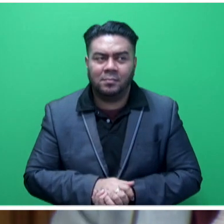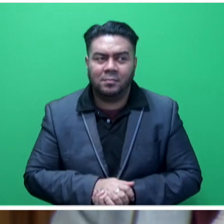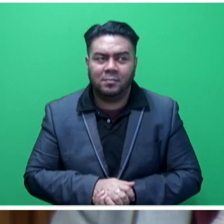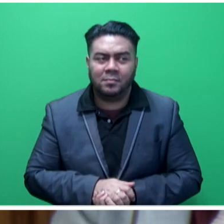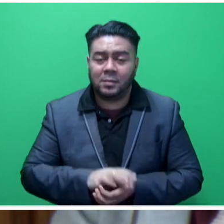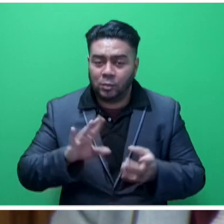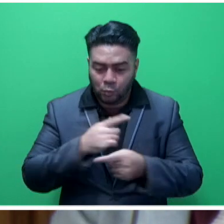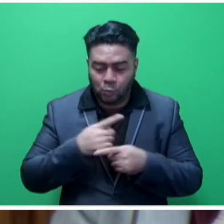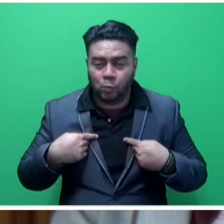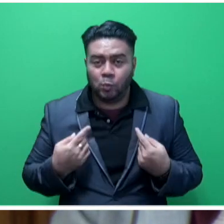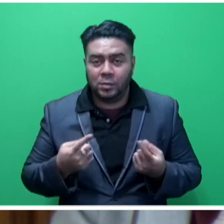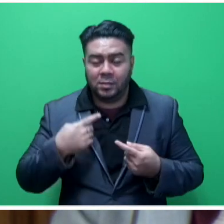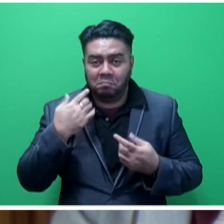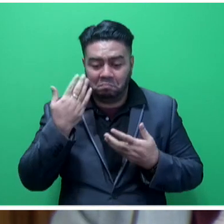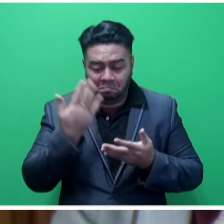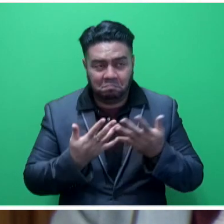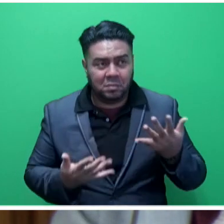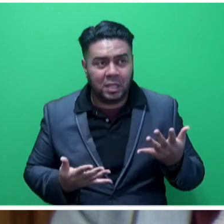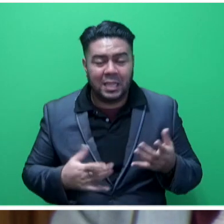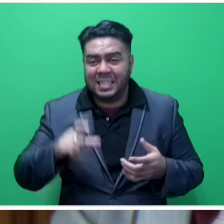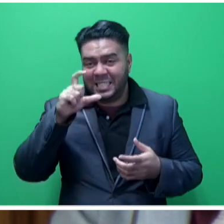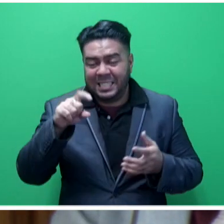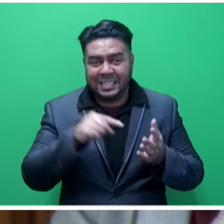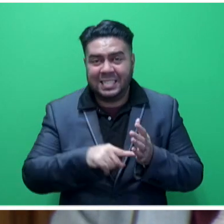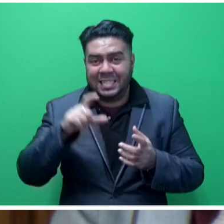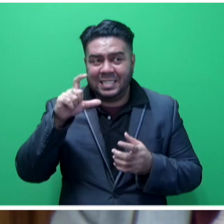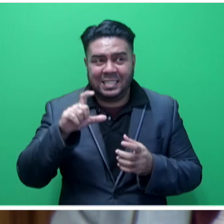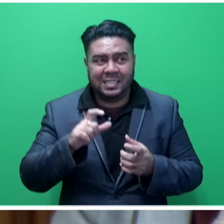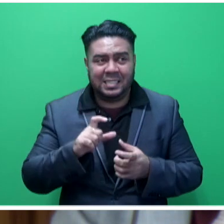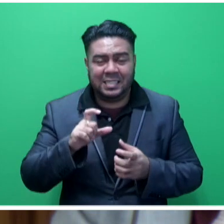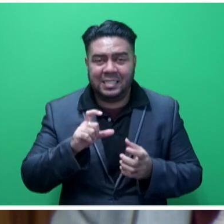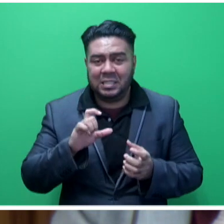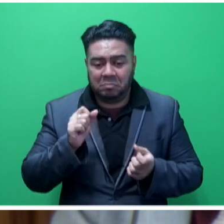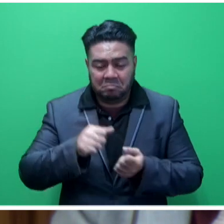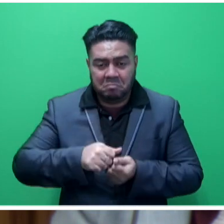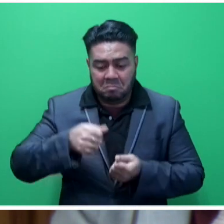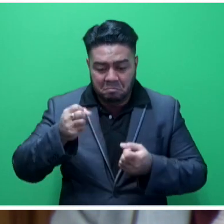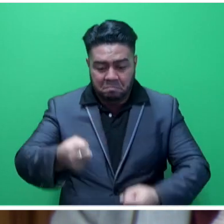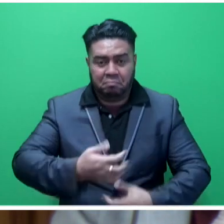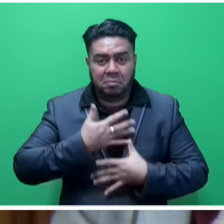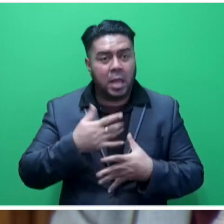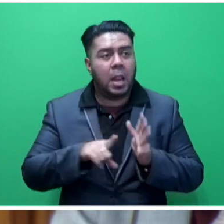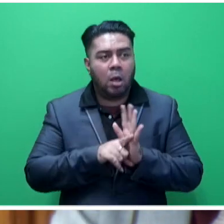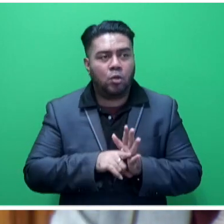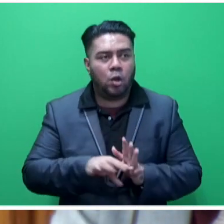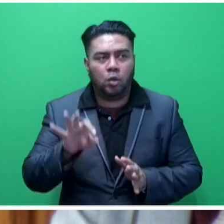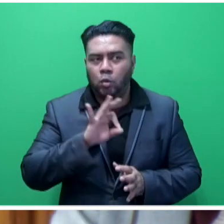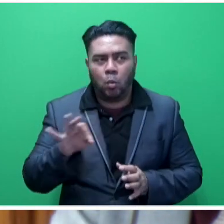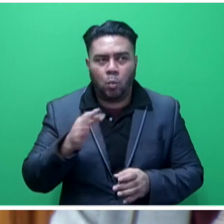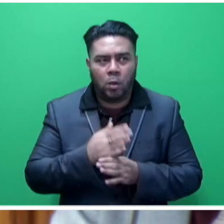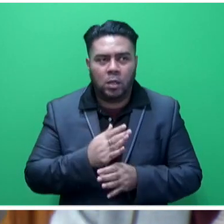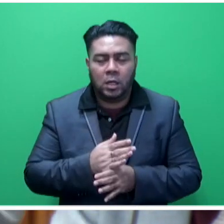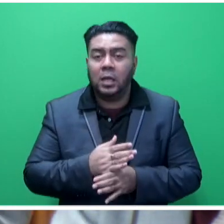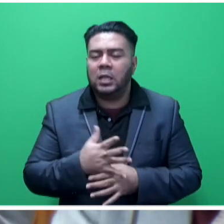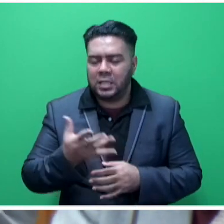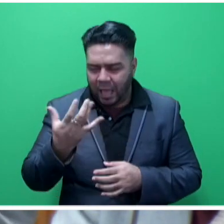as we speak, the CT scanner in Lautoka doesn't work. It's actually 10 years old and it is due for